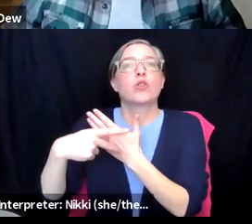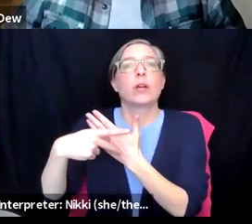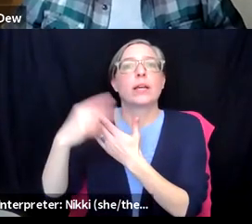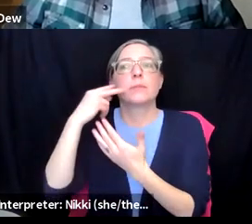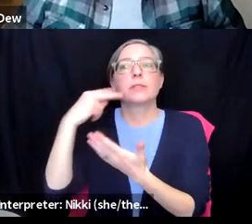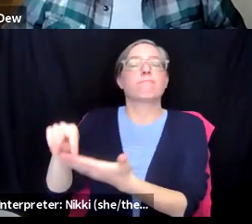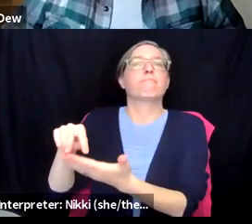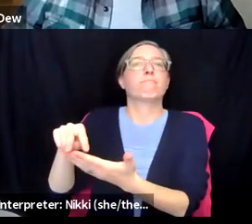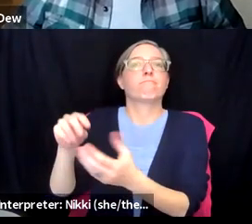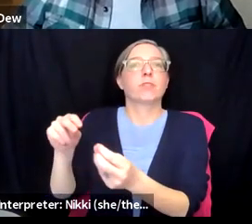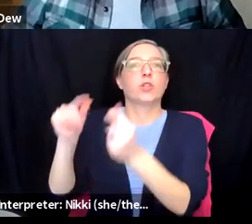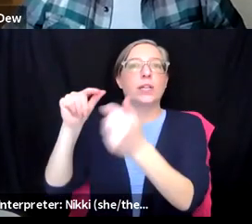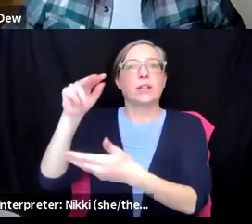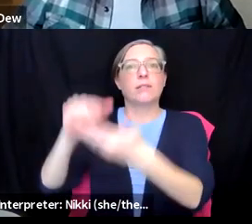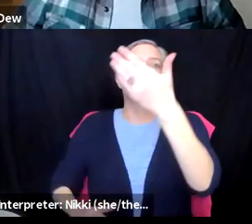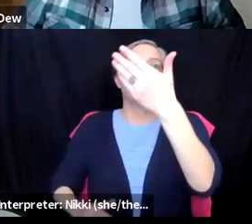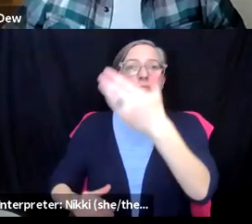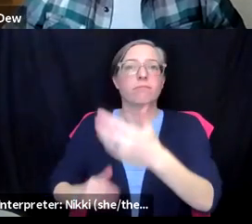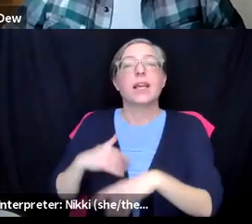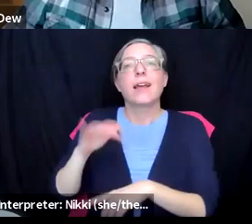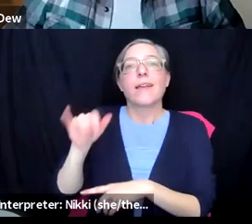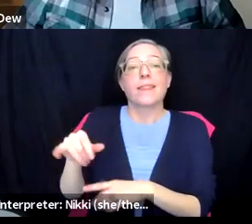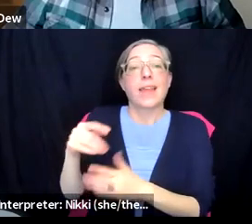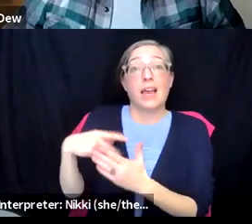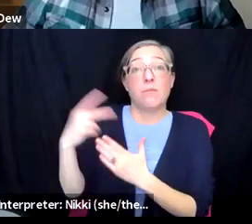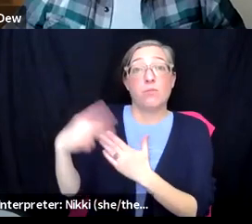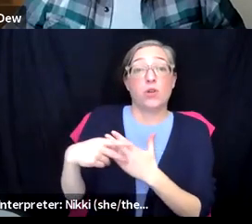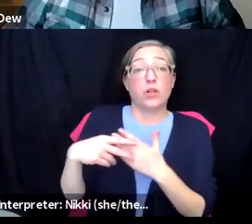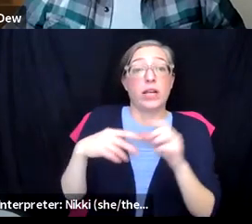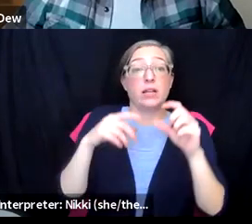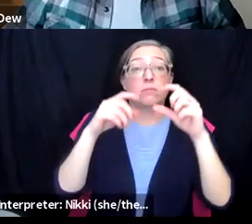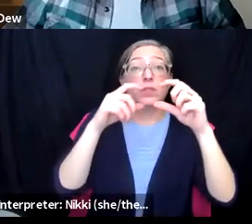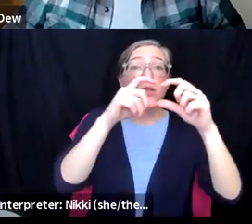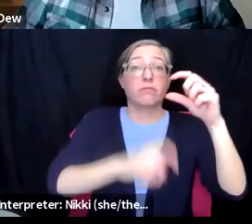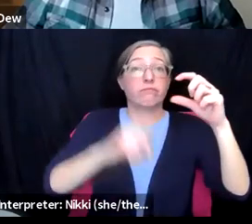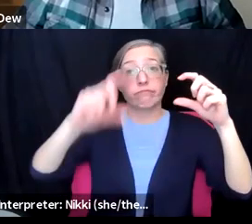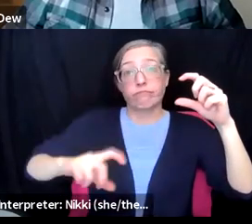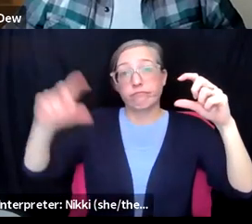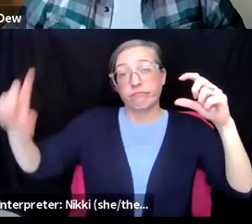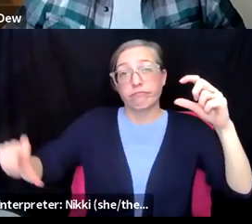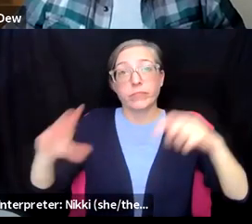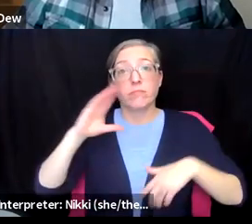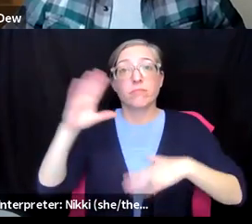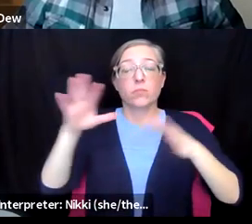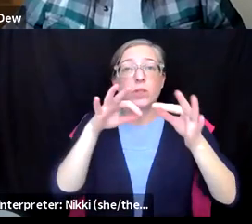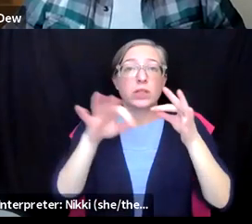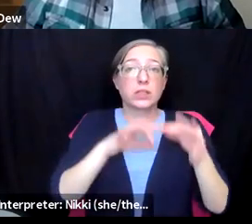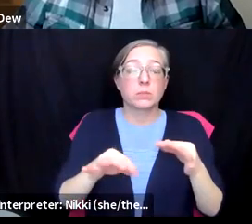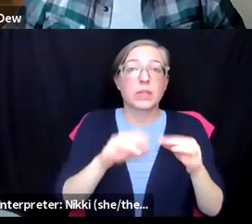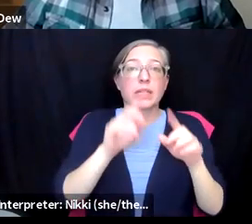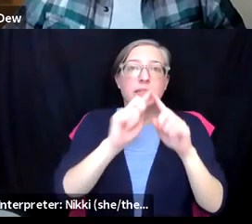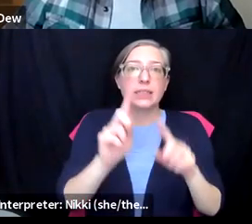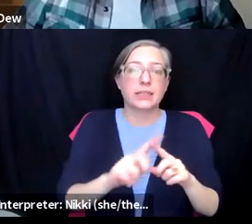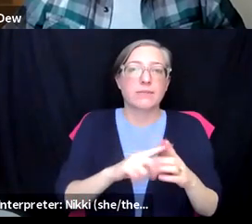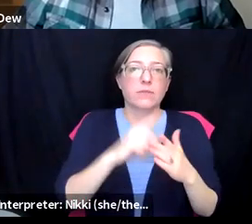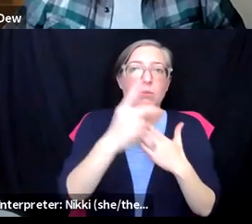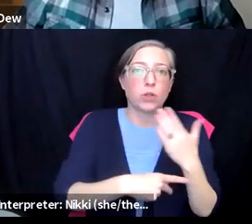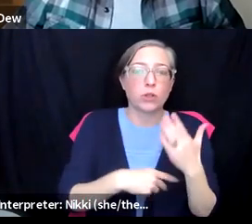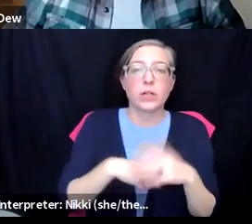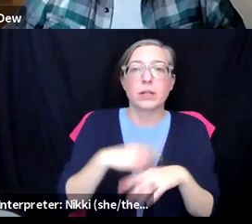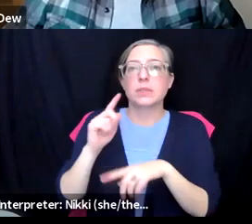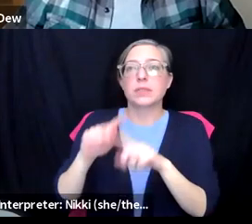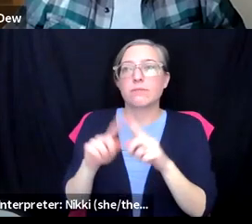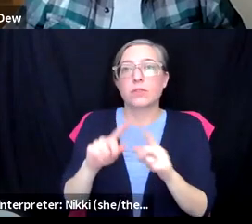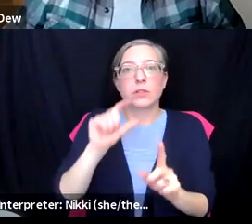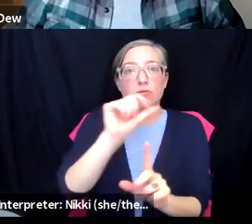help define or share information with anybody who looks at that as far as each of the AAAs, each of the disability partners,